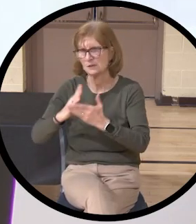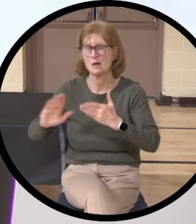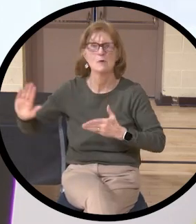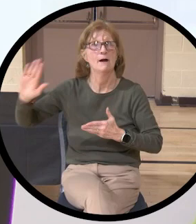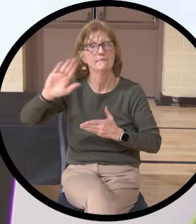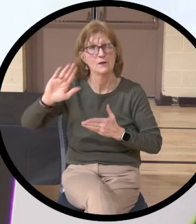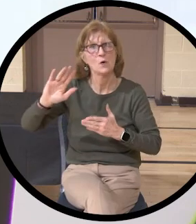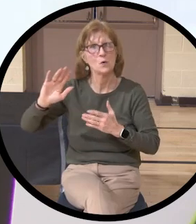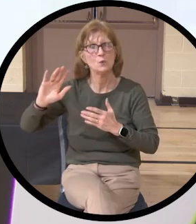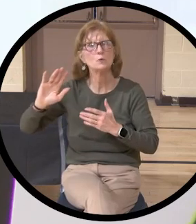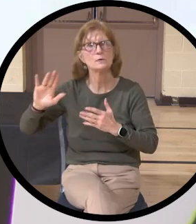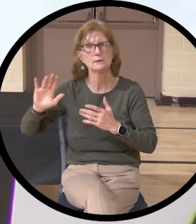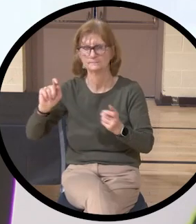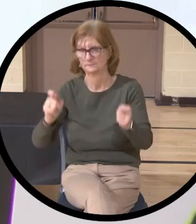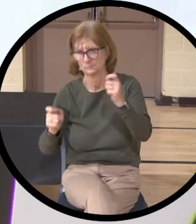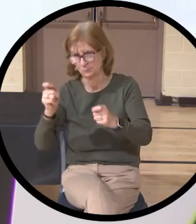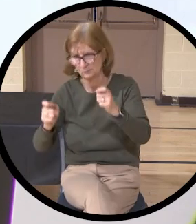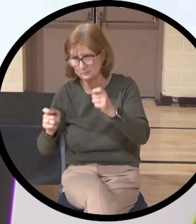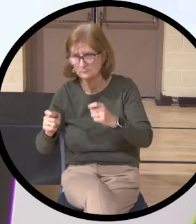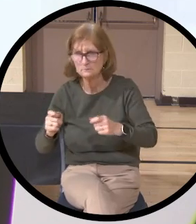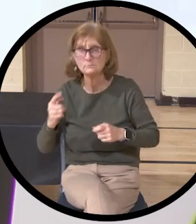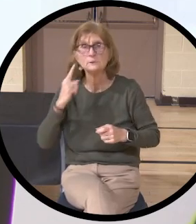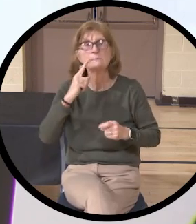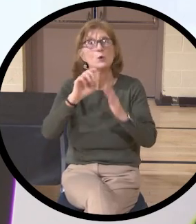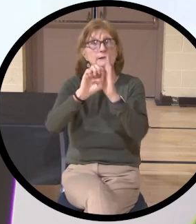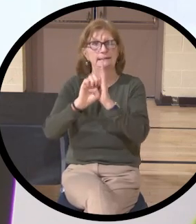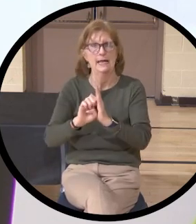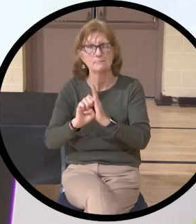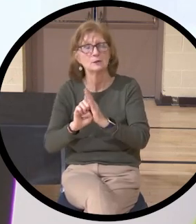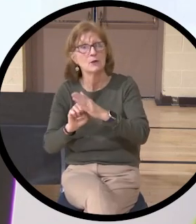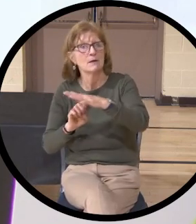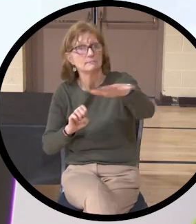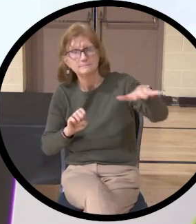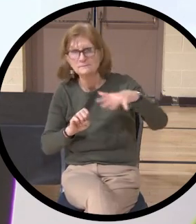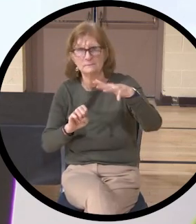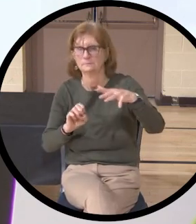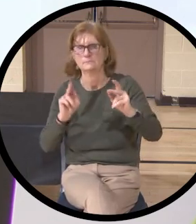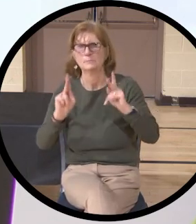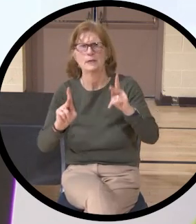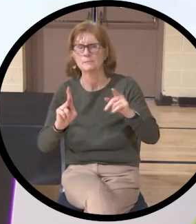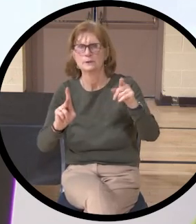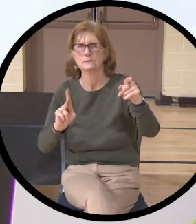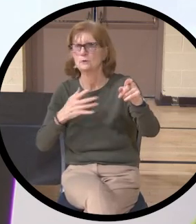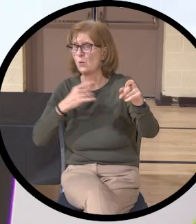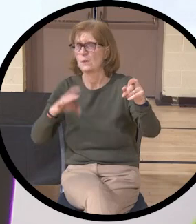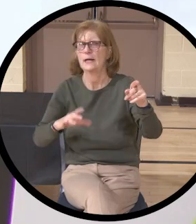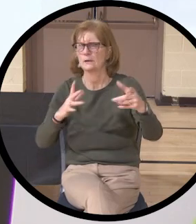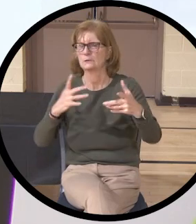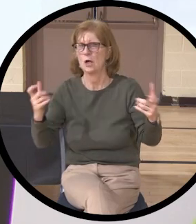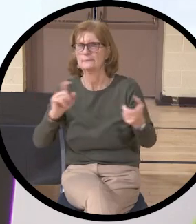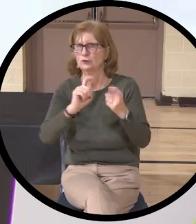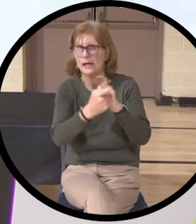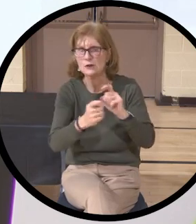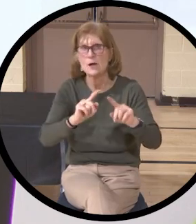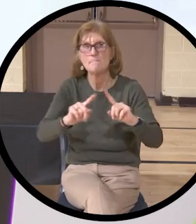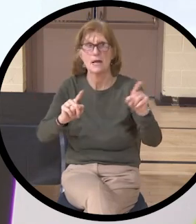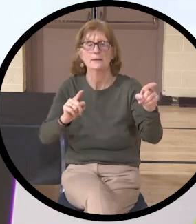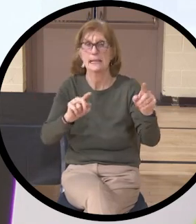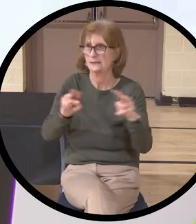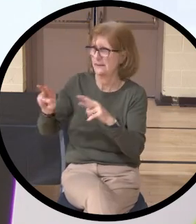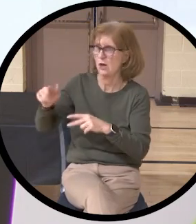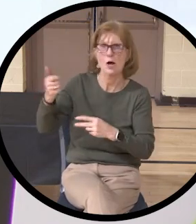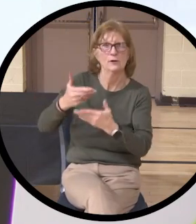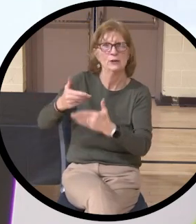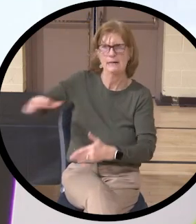interventions, even places that typically are very conservative when it comes to changes like this, are seeing how much they are proven to